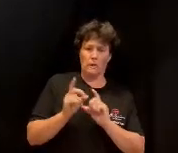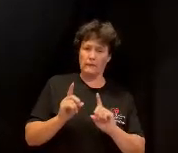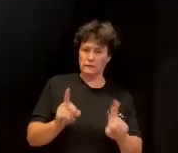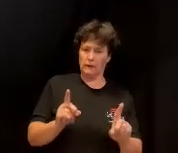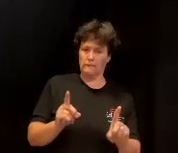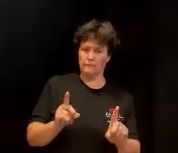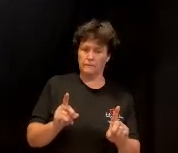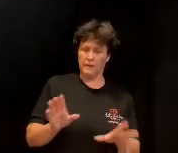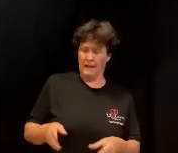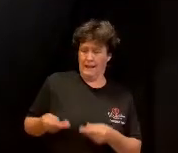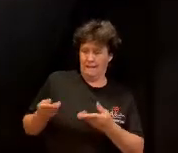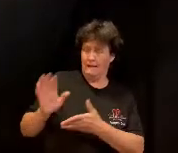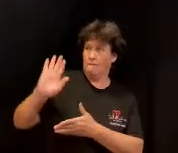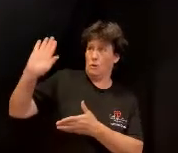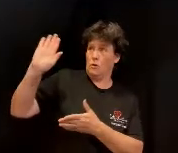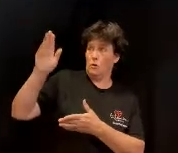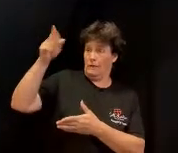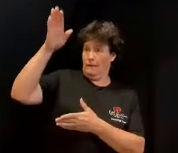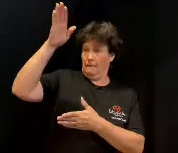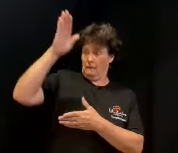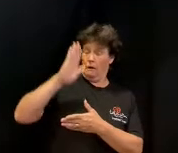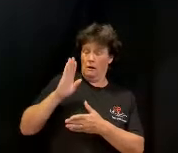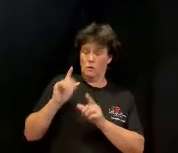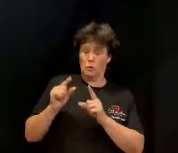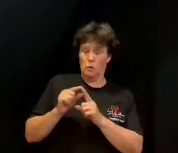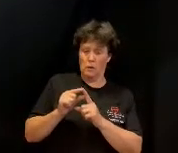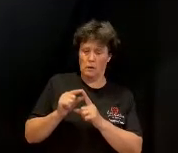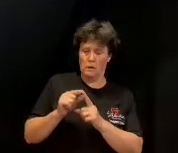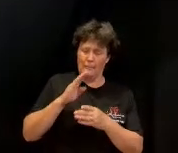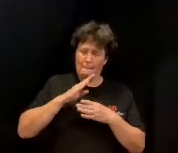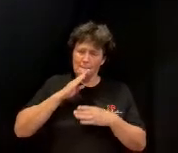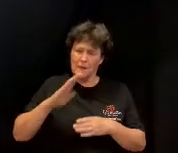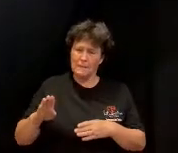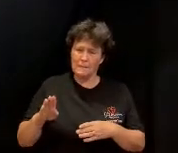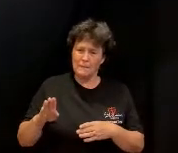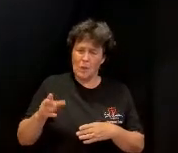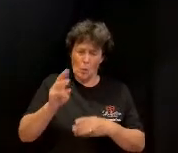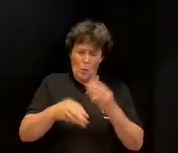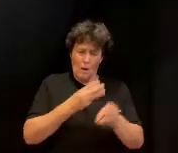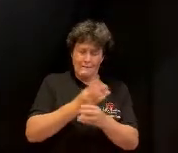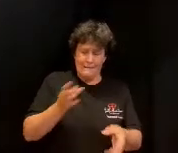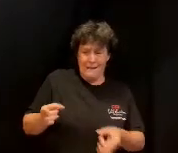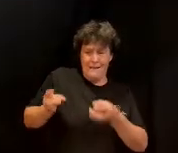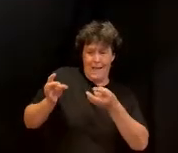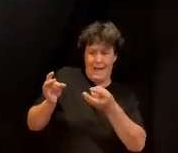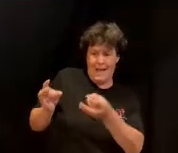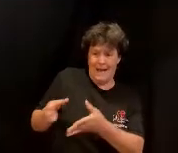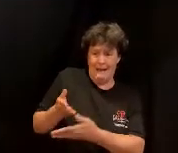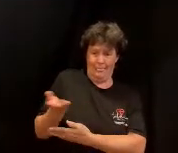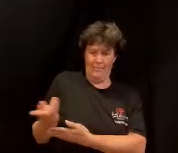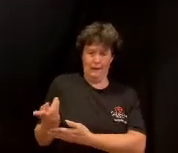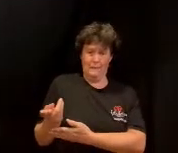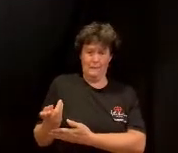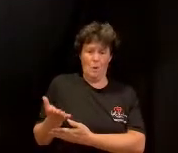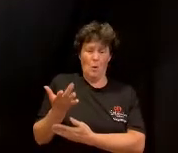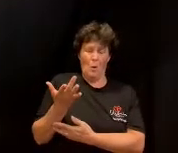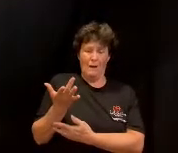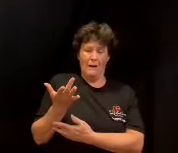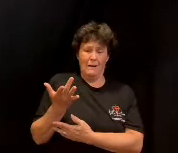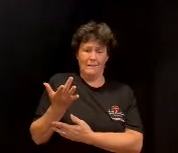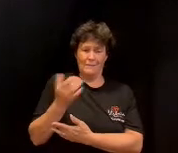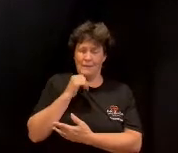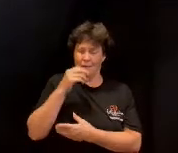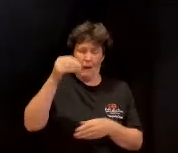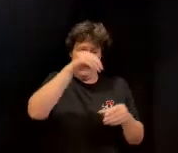says, I've given them your word. I've given them message. And the world has hated them because they're not of the world, just as I am not of